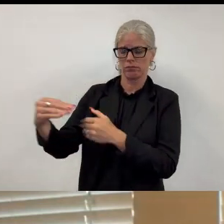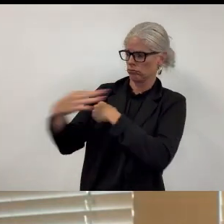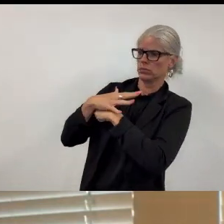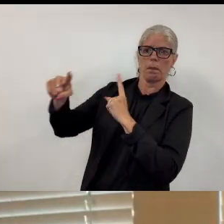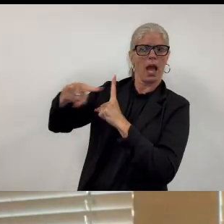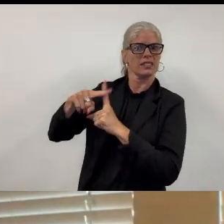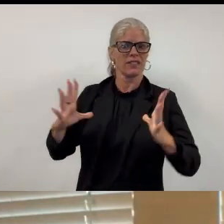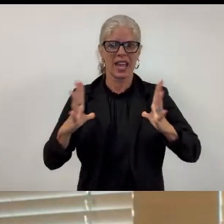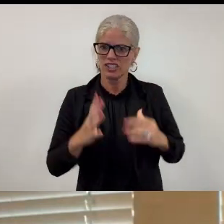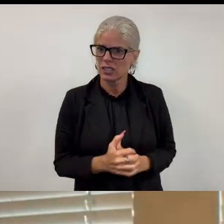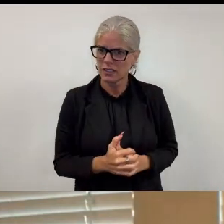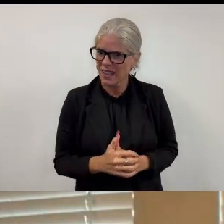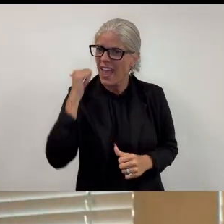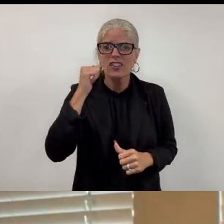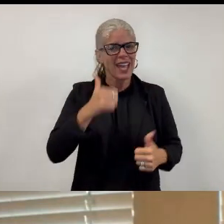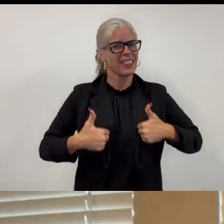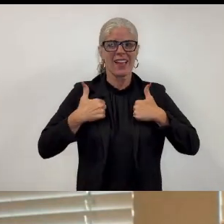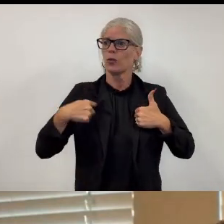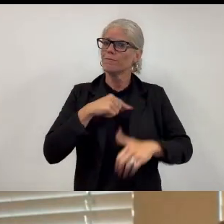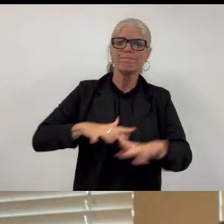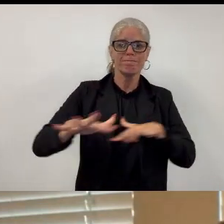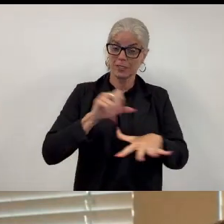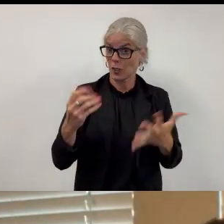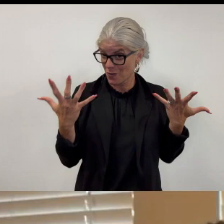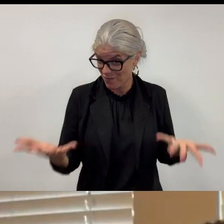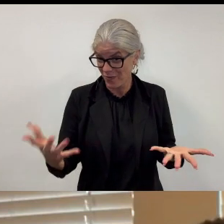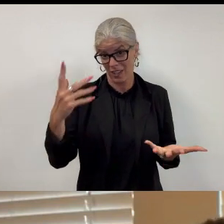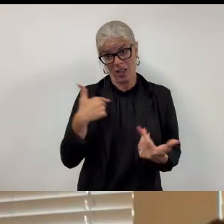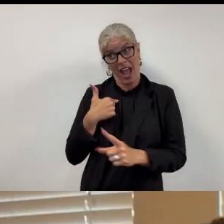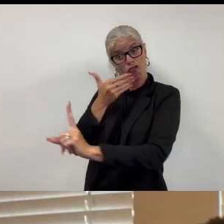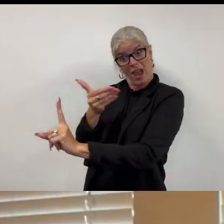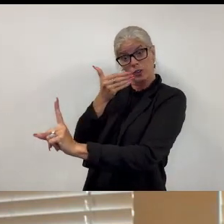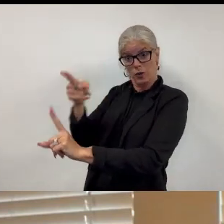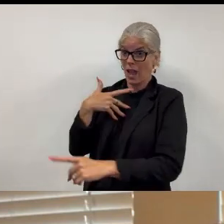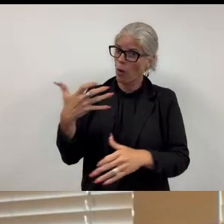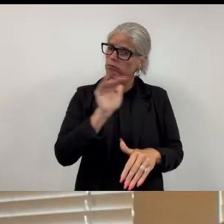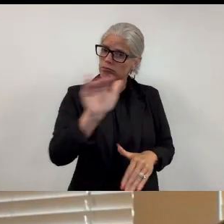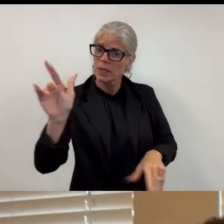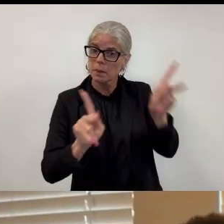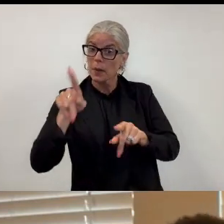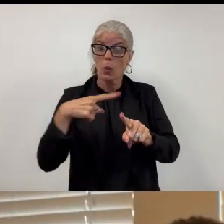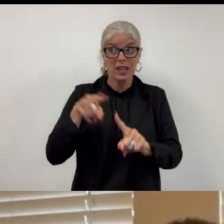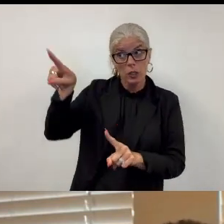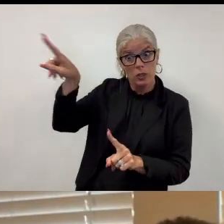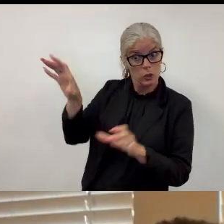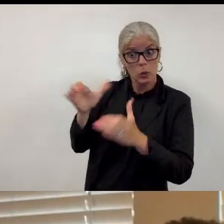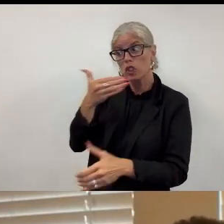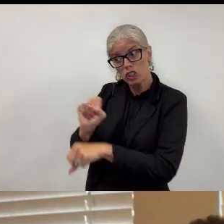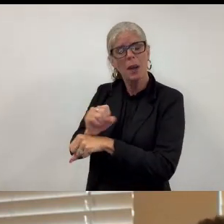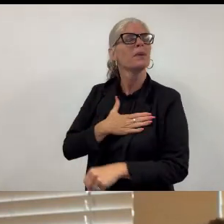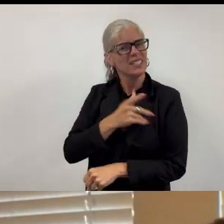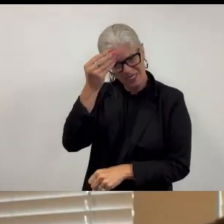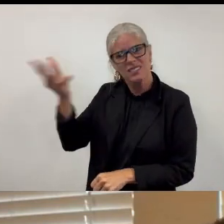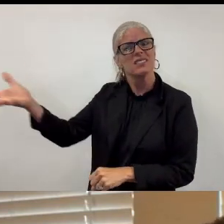really impact your trip positively, and even just your day-to-day as well. So I think from a perspective of gratitude, it's really valuable to tell